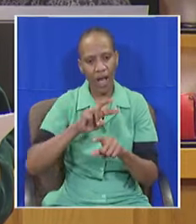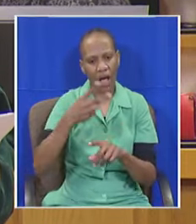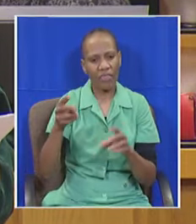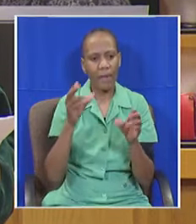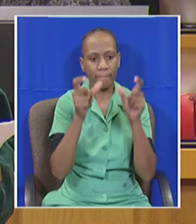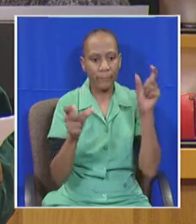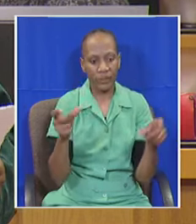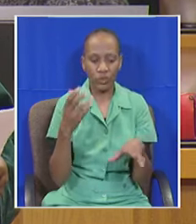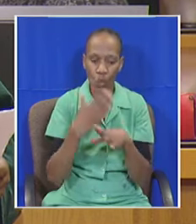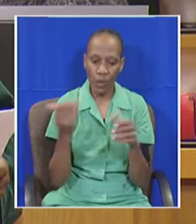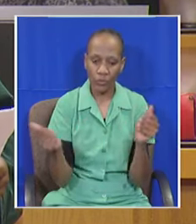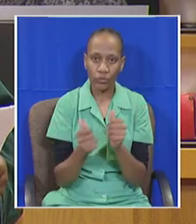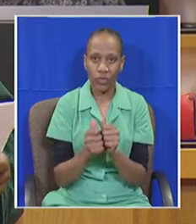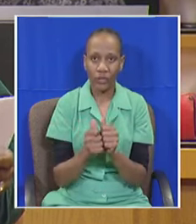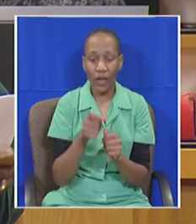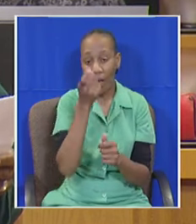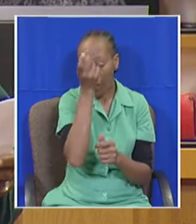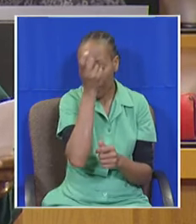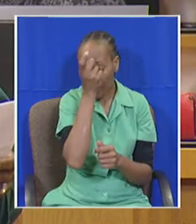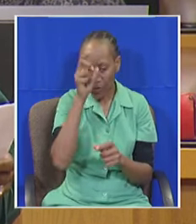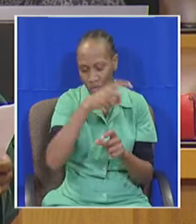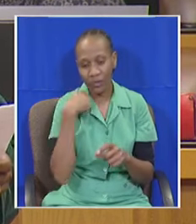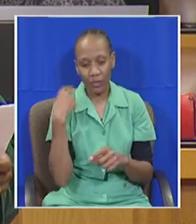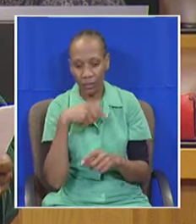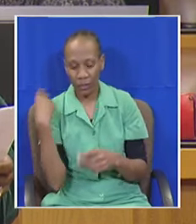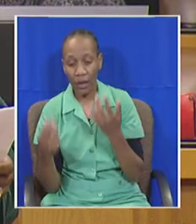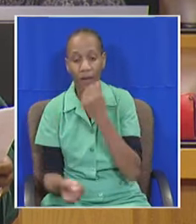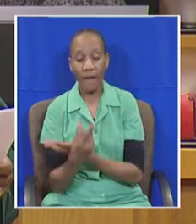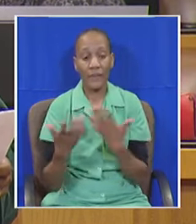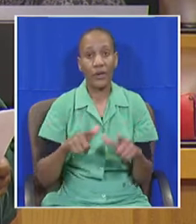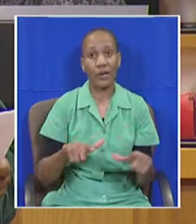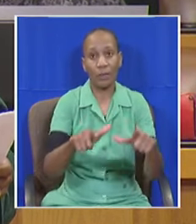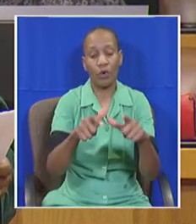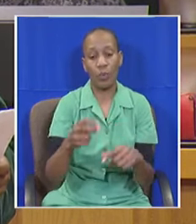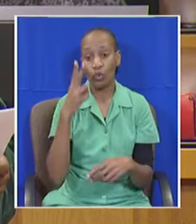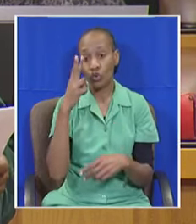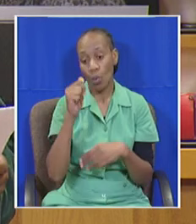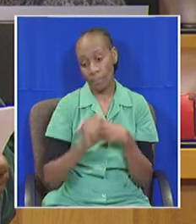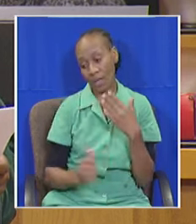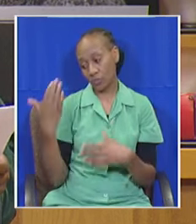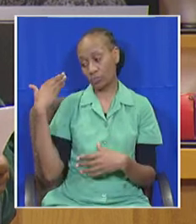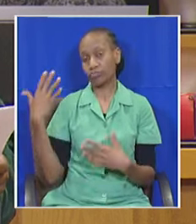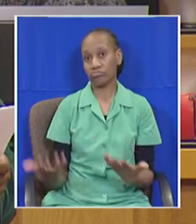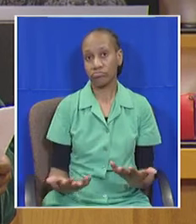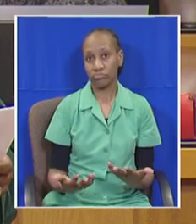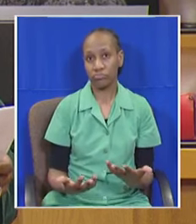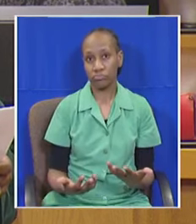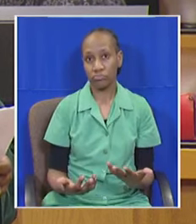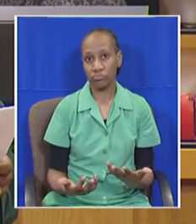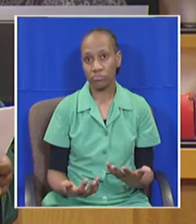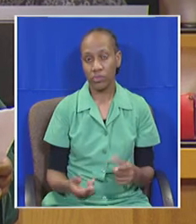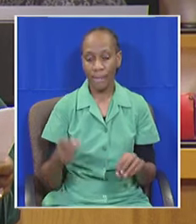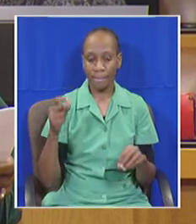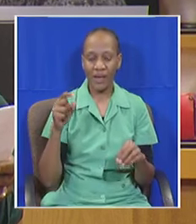the fight against rhino poaching, especially in Limpopo in the past 2 months. The multidisciplinary